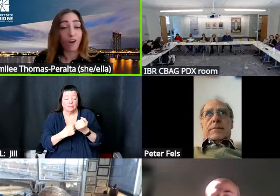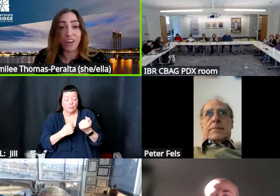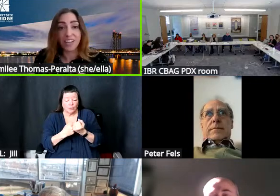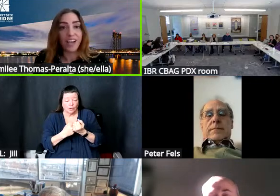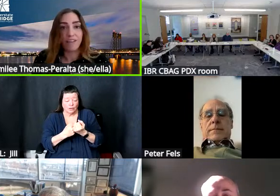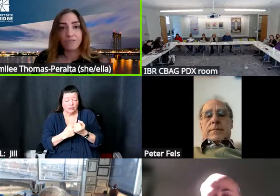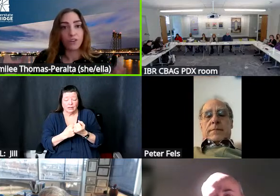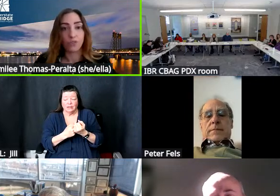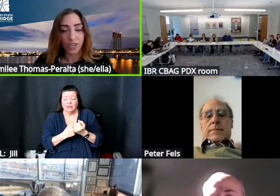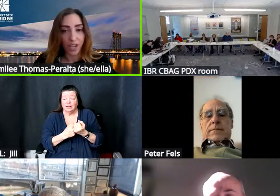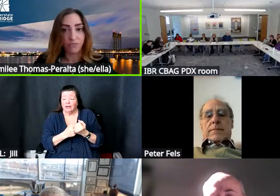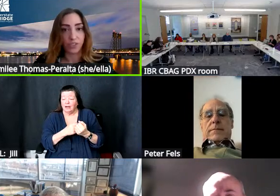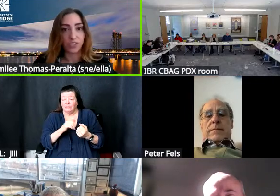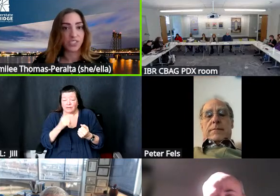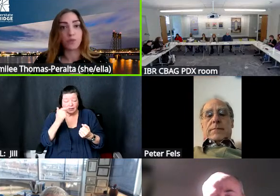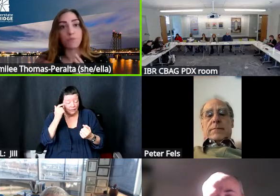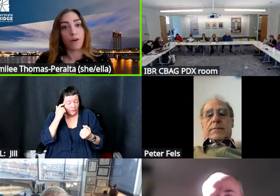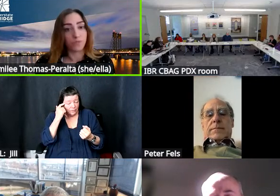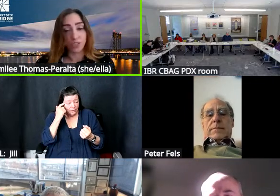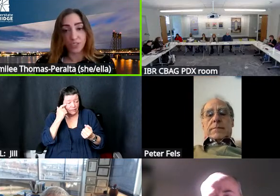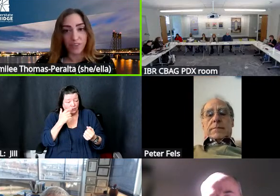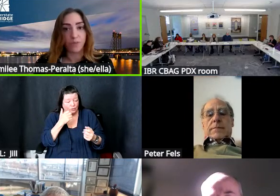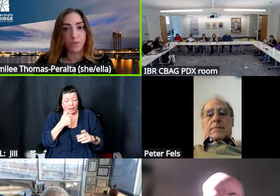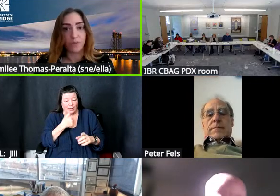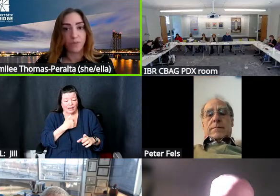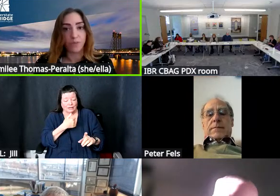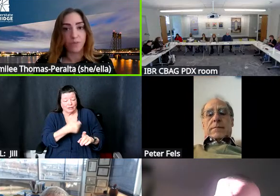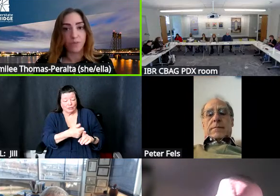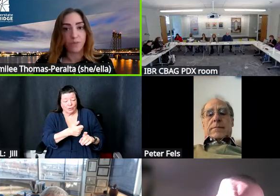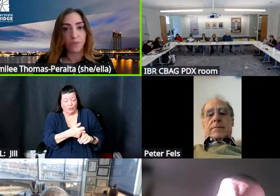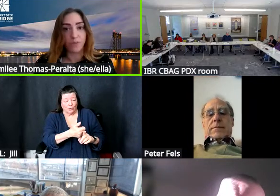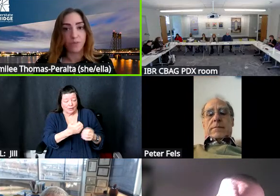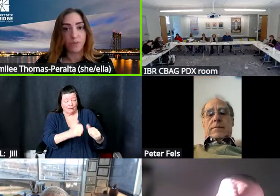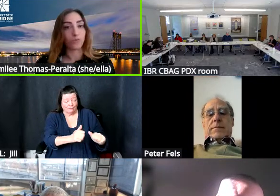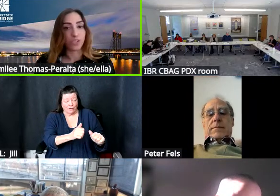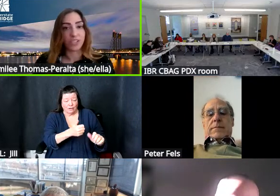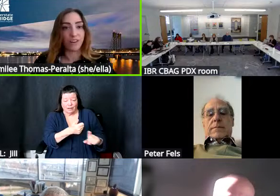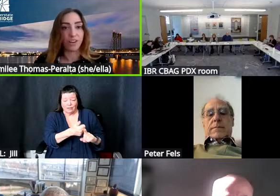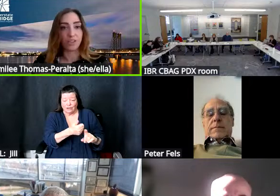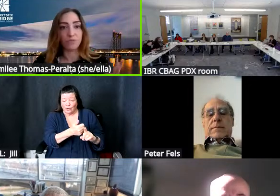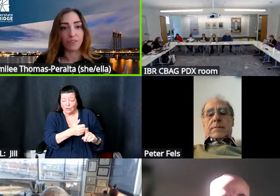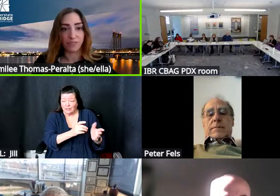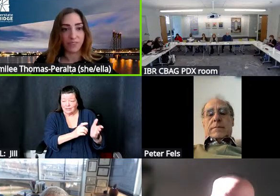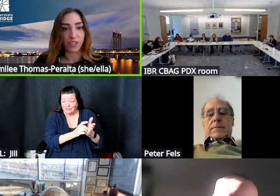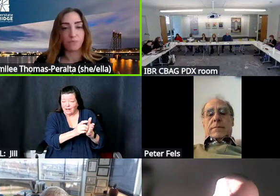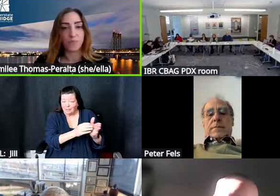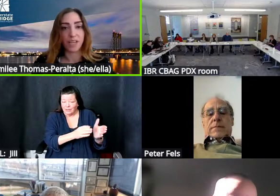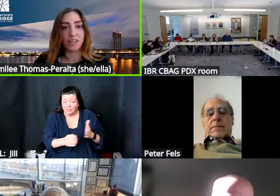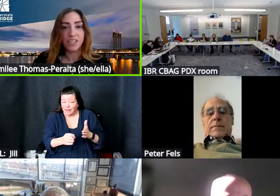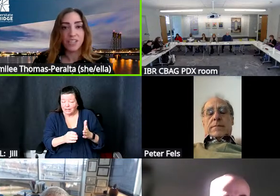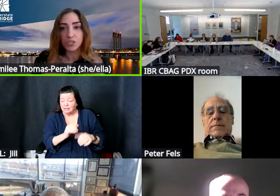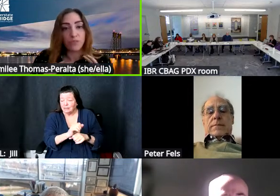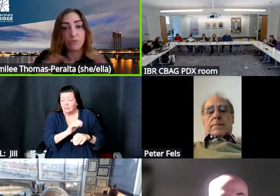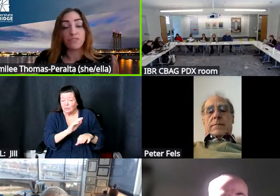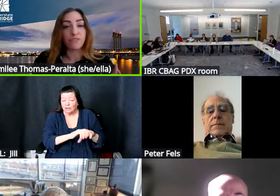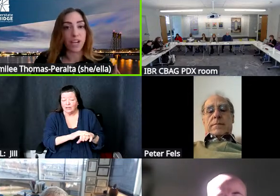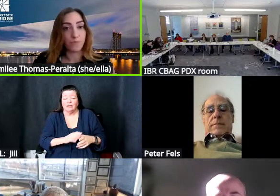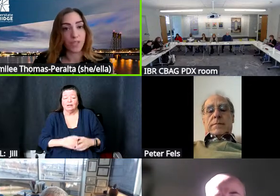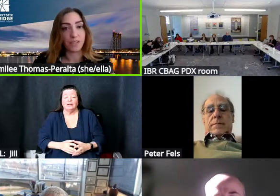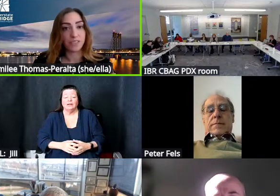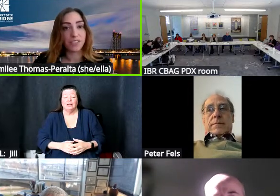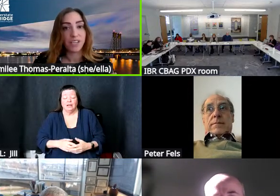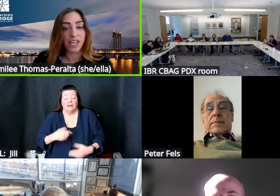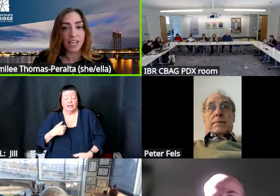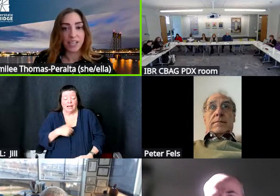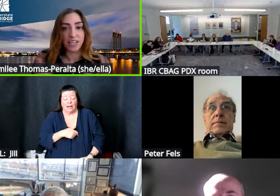who already have their own efforts, their development plans, their investments that they're working on around development. Do we